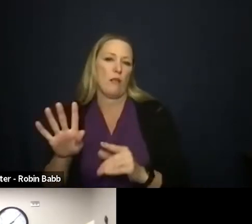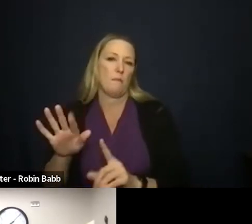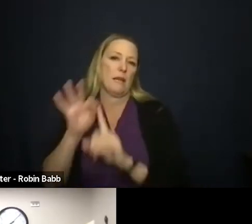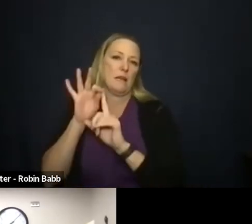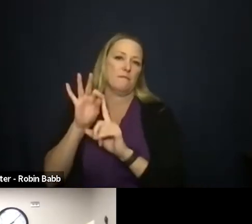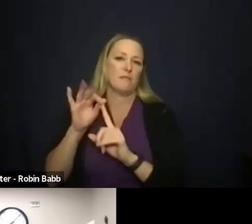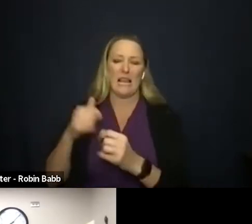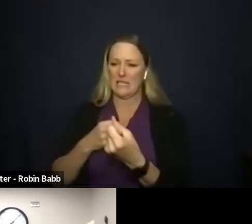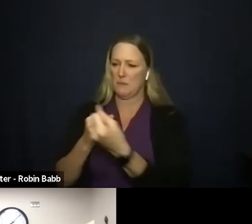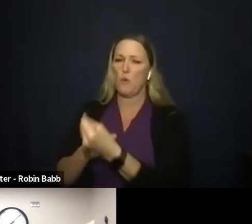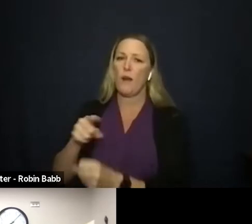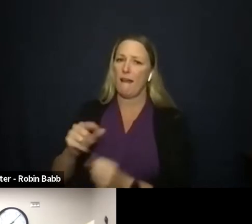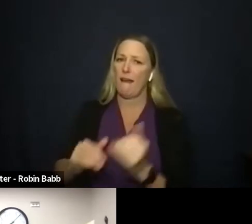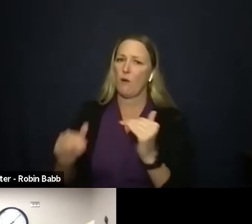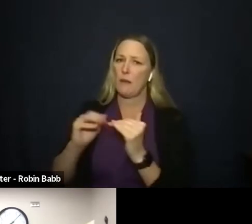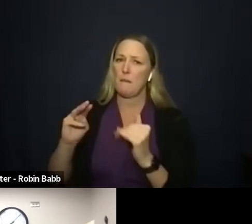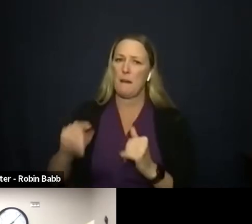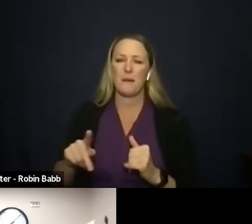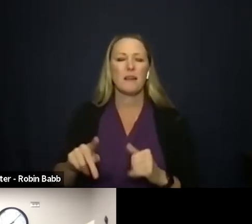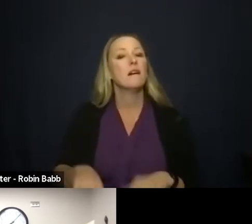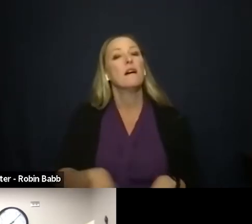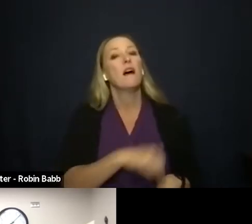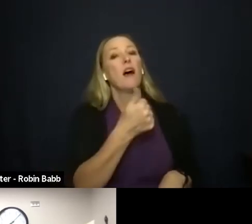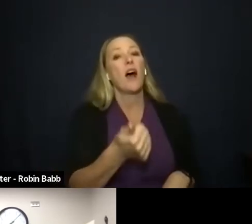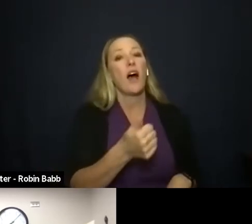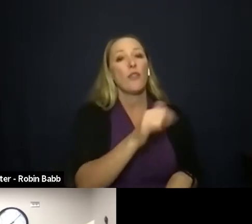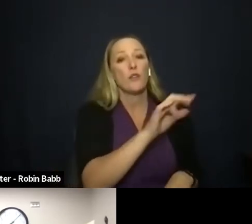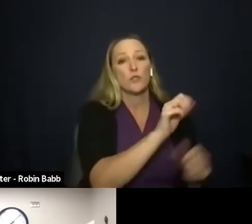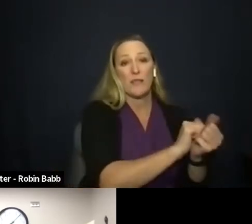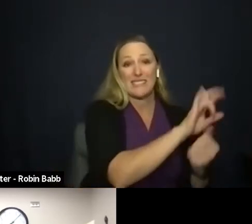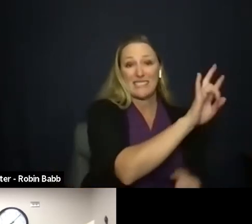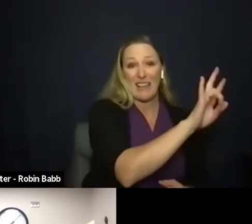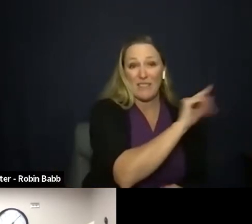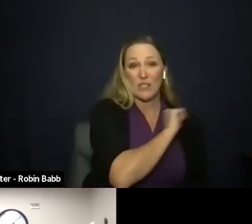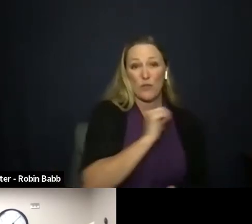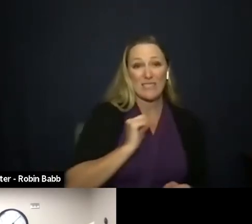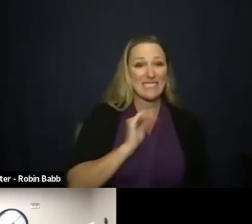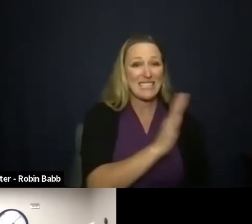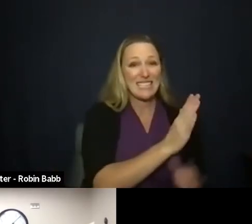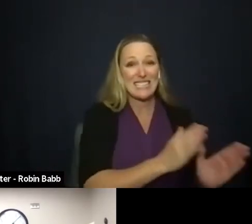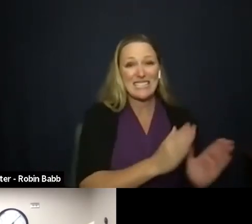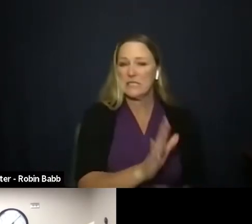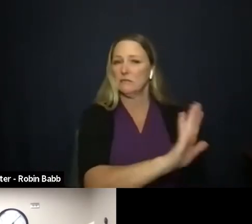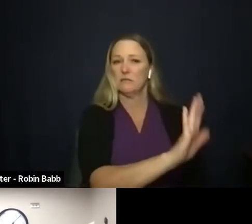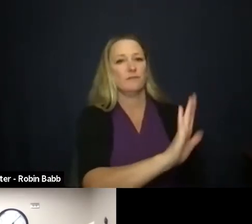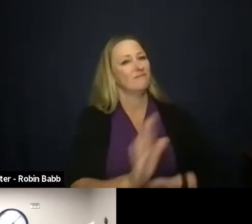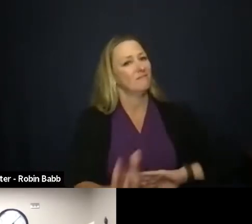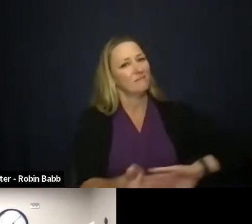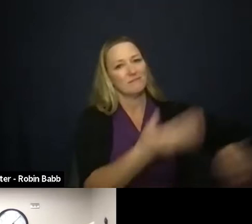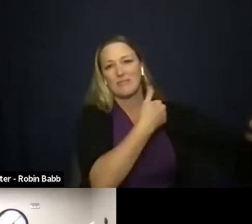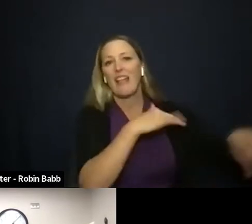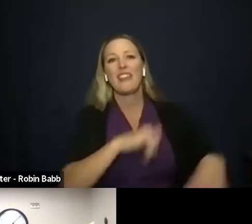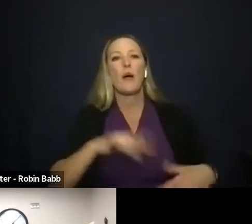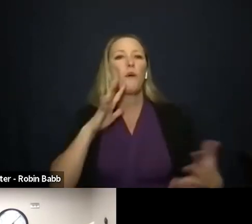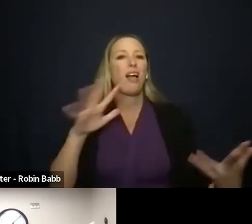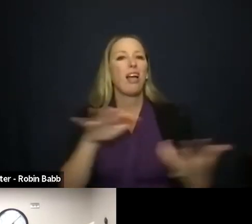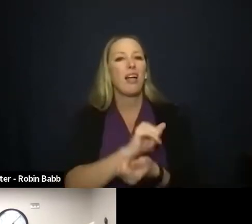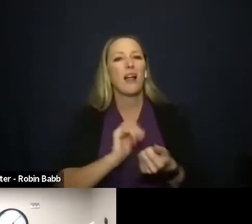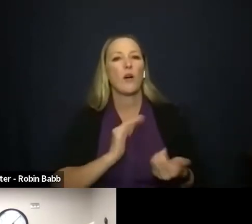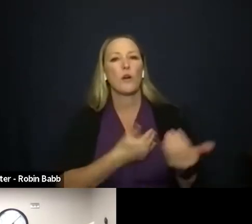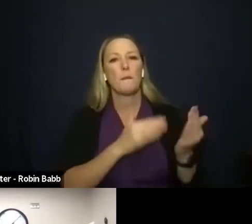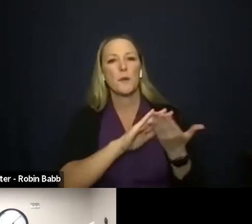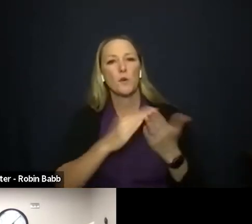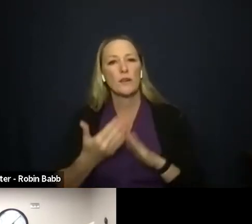any map that has seven trustees as a scenario because that will continue to erase the communities that we are supposed to be